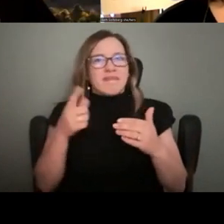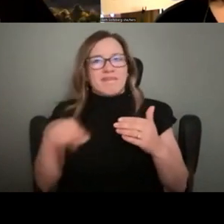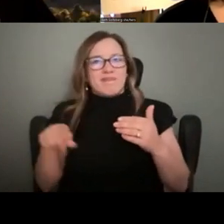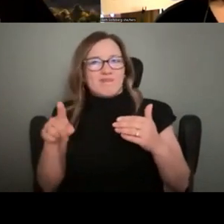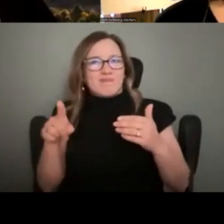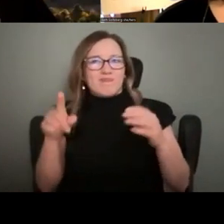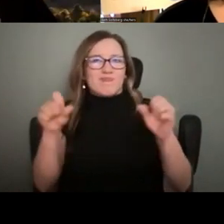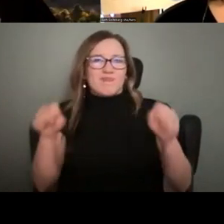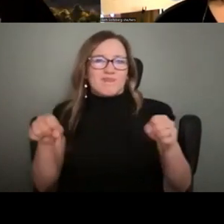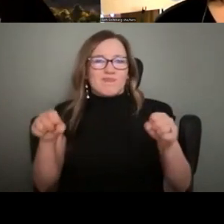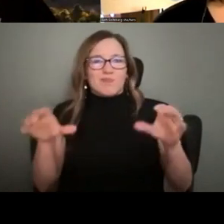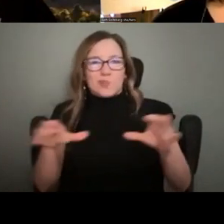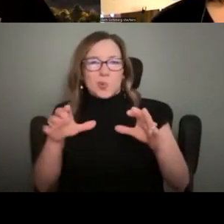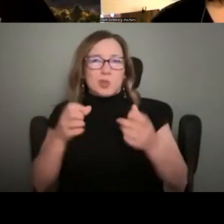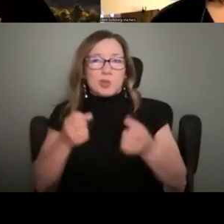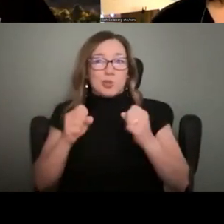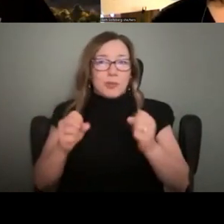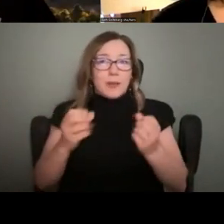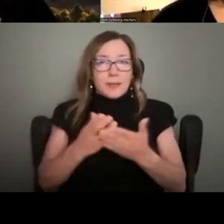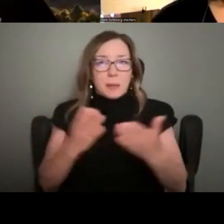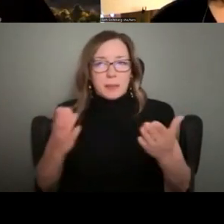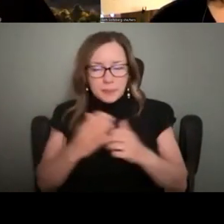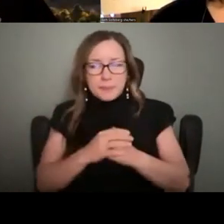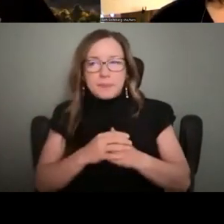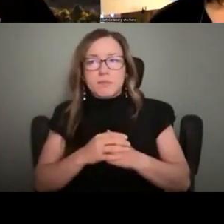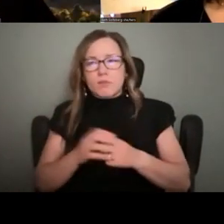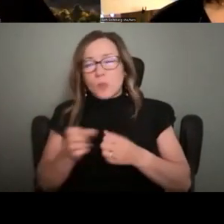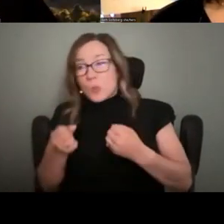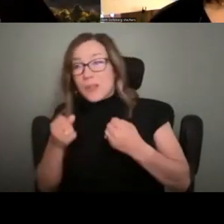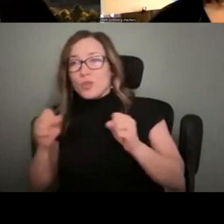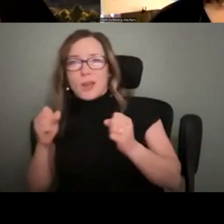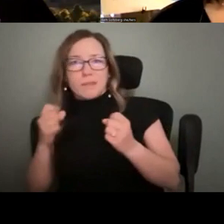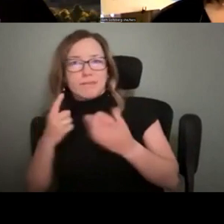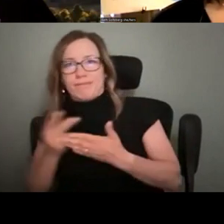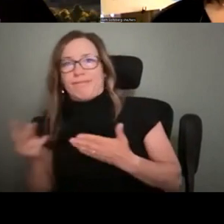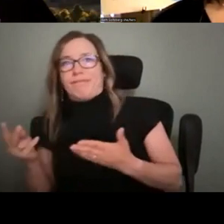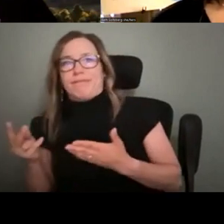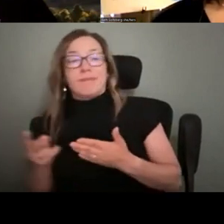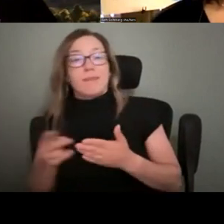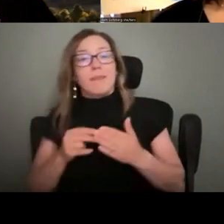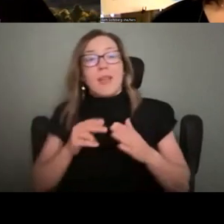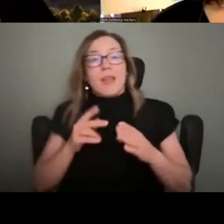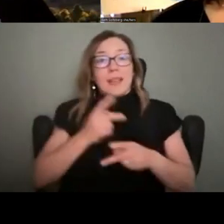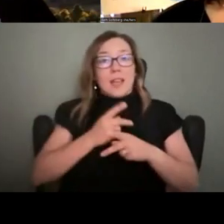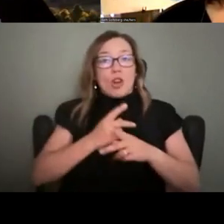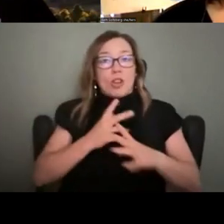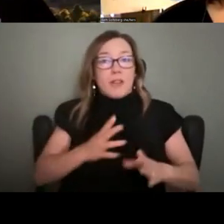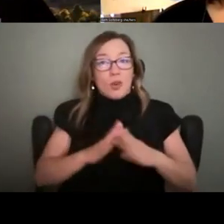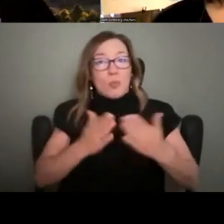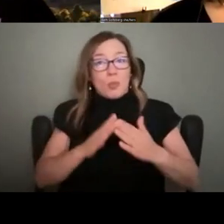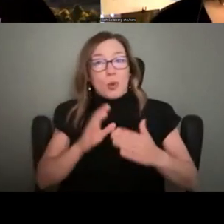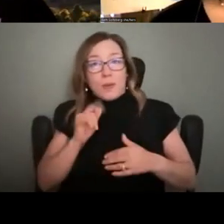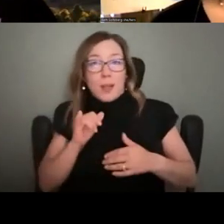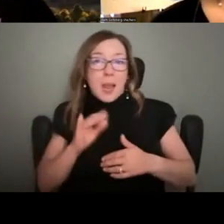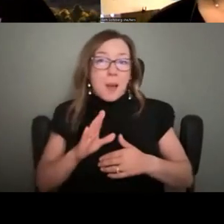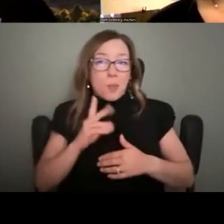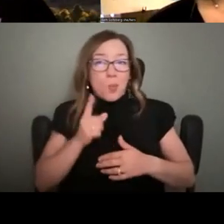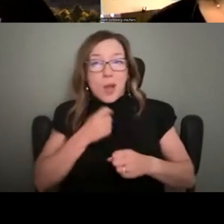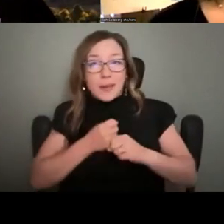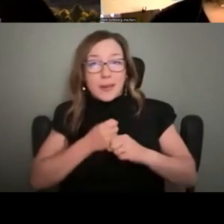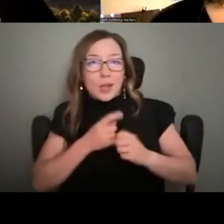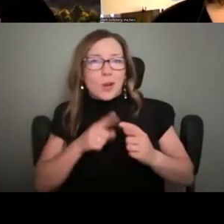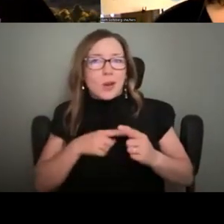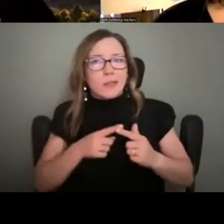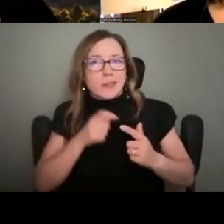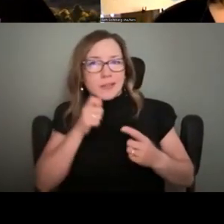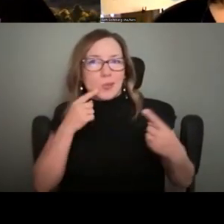just try something. We've tried things that haven't worked. We had a caregiver book club that worked for about a year and then didn't work. So we